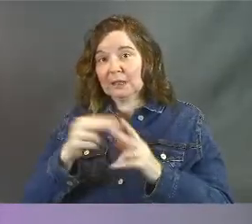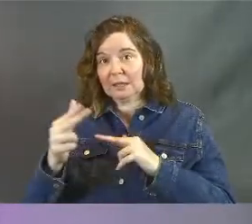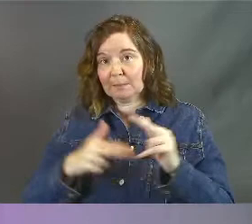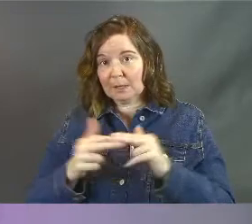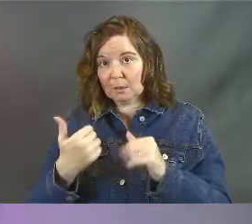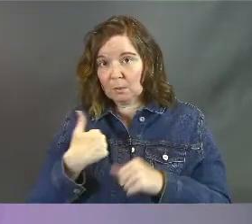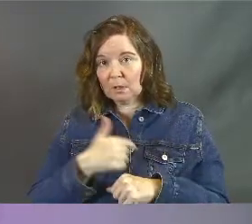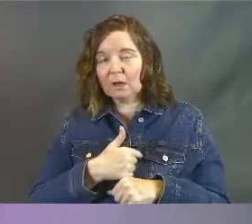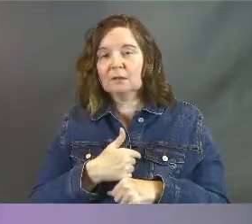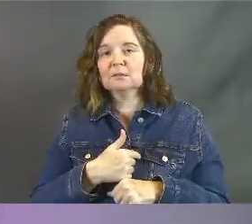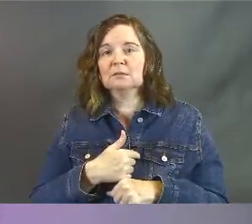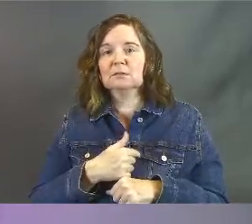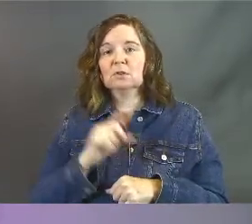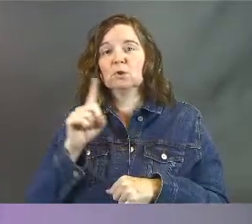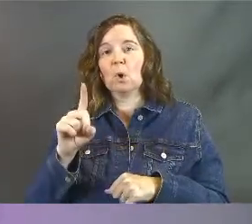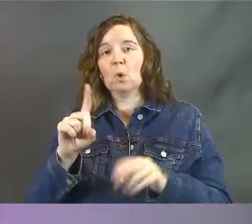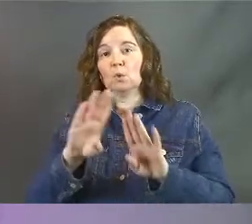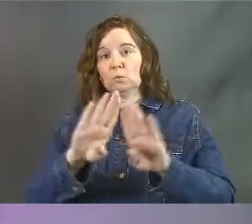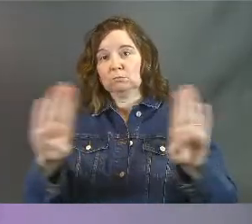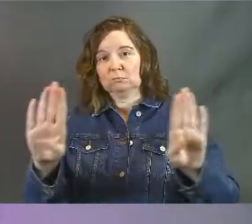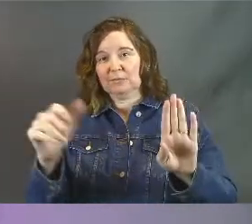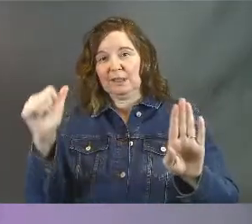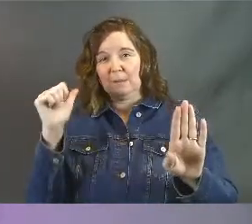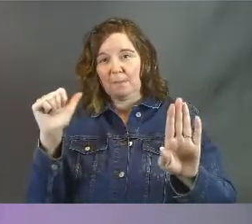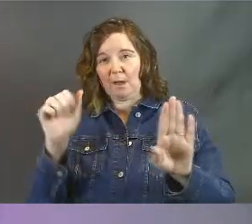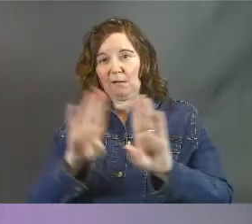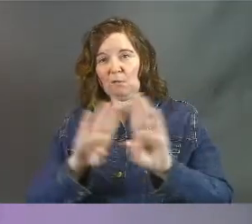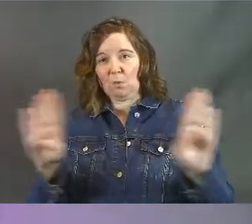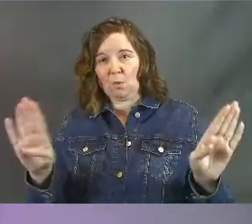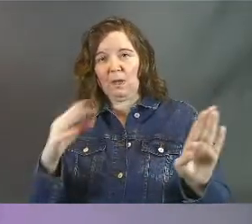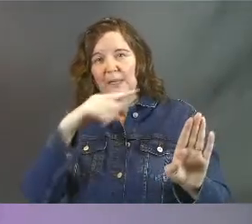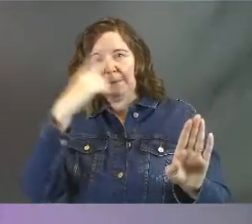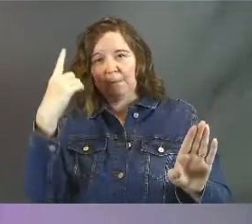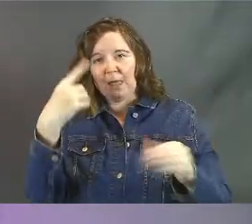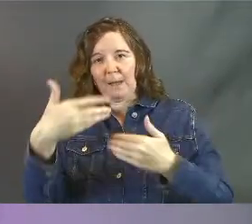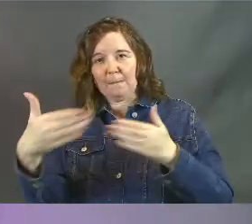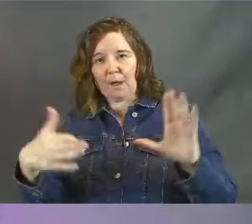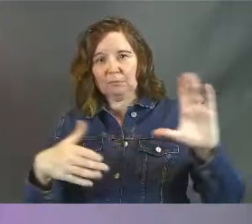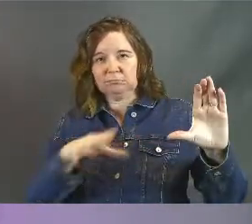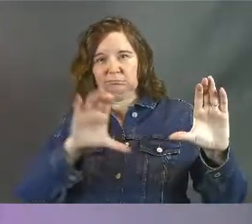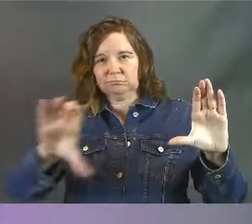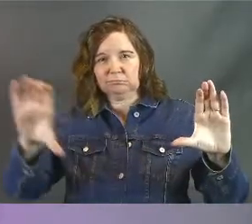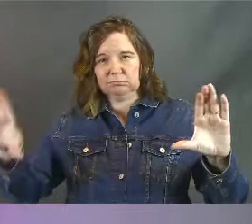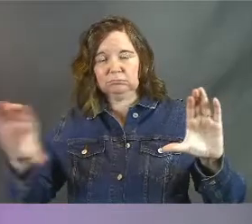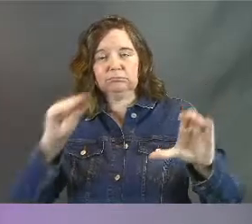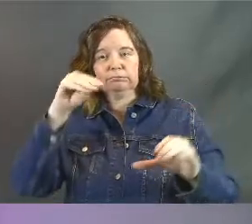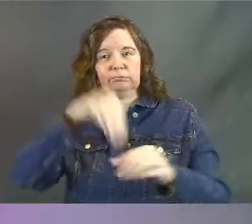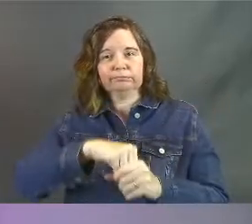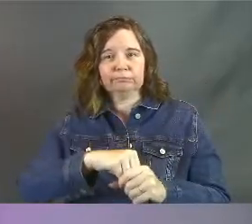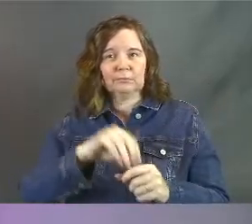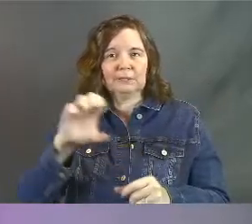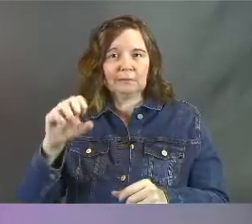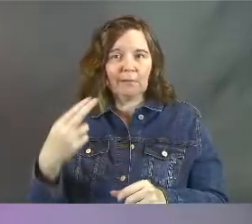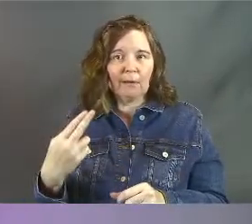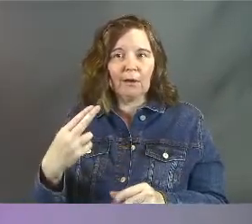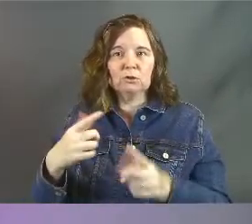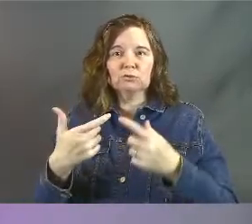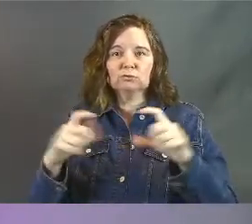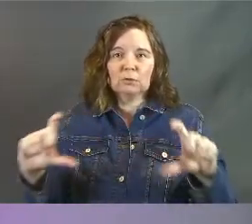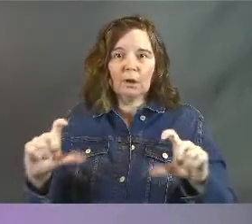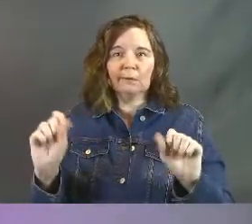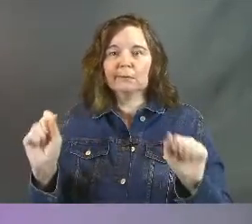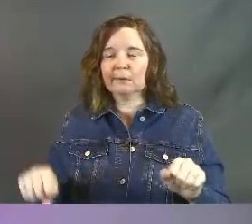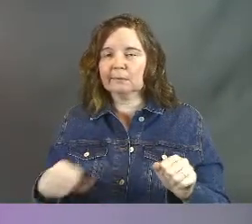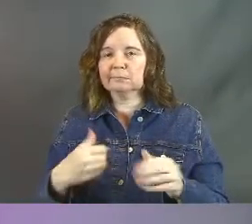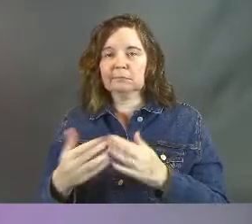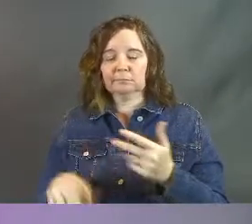now, you can go to the back of the sanctuary. We've got black boxes back there where you can do cash or check giving. And you can also just give online on our website,